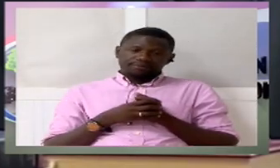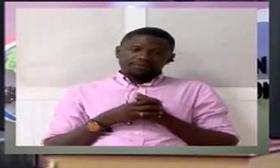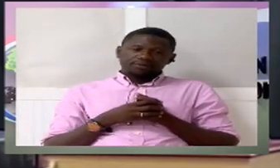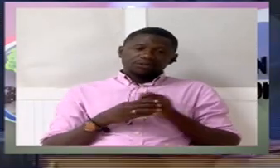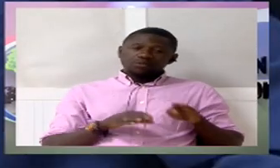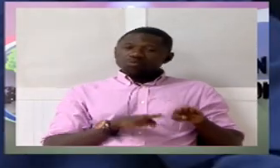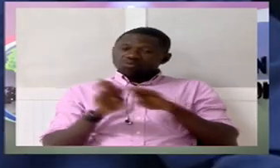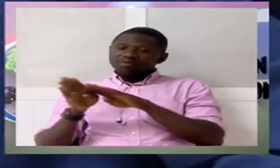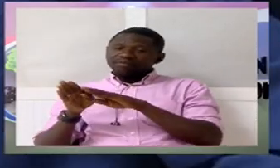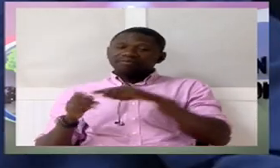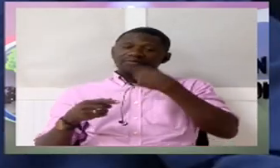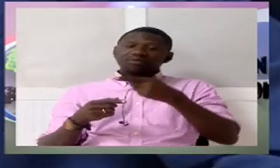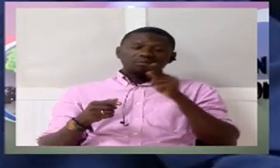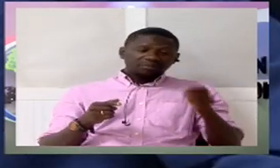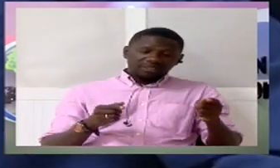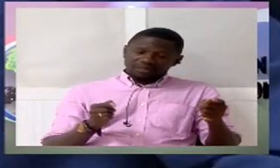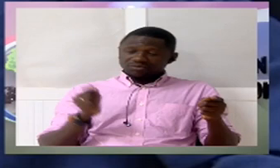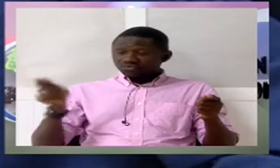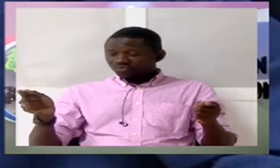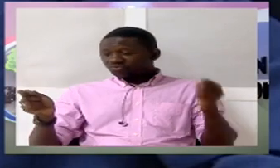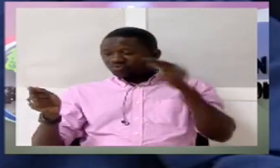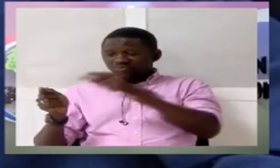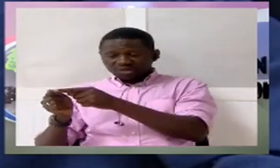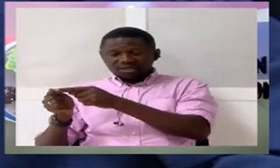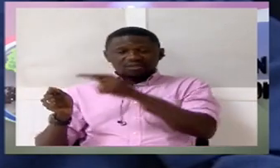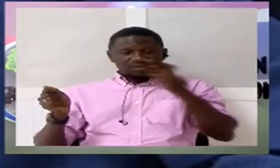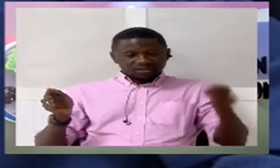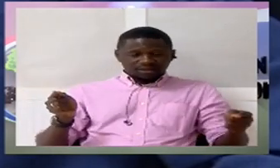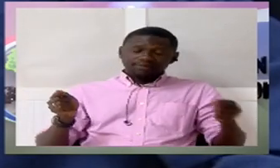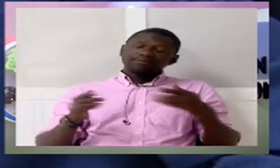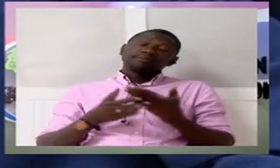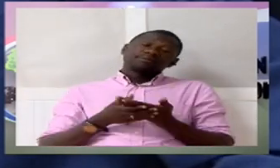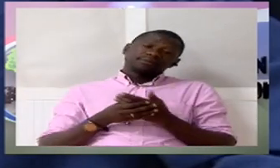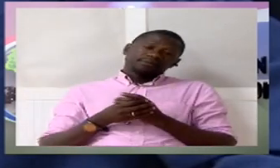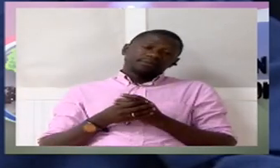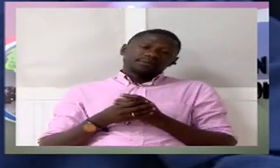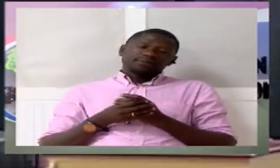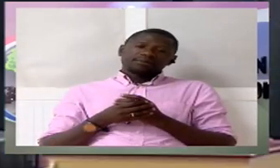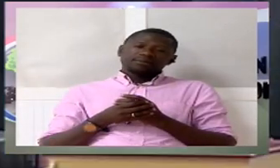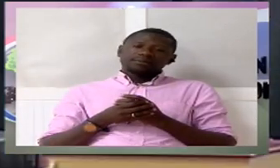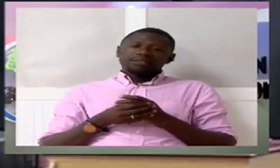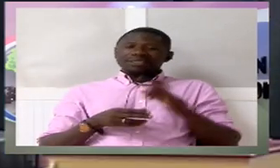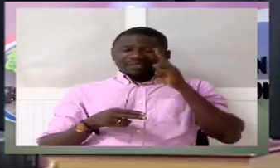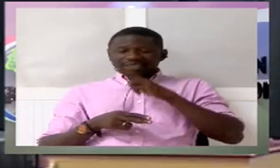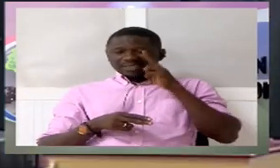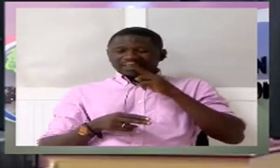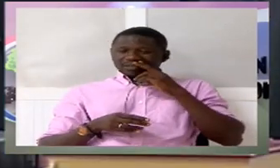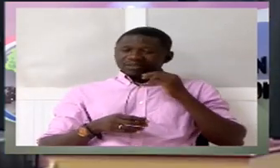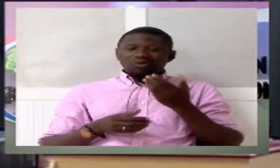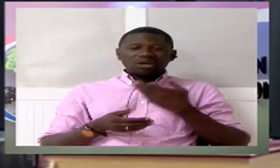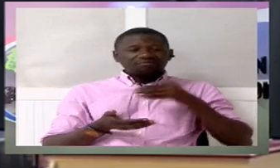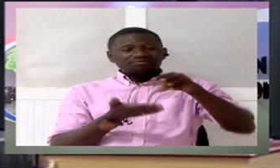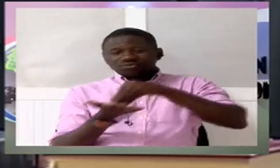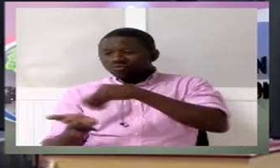Moving from point A to point B. Kata manta man kata buluba ni marala. Trying to secure funds for the sustenance of the